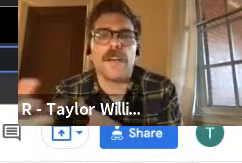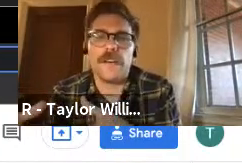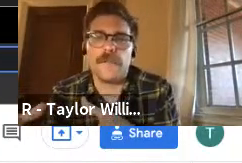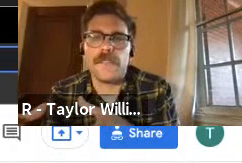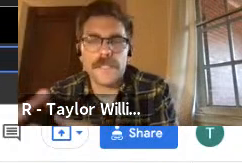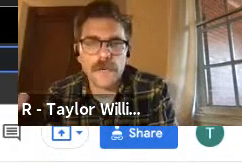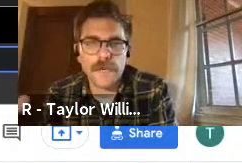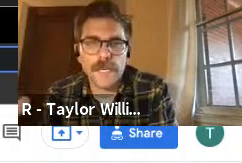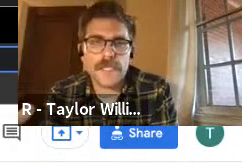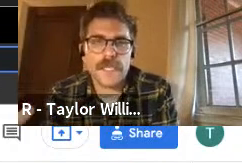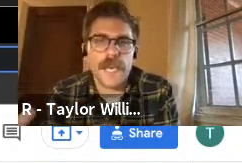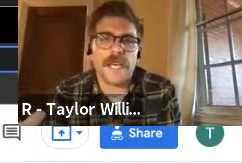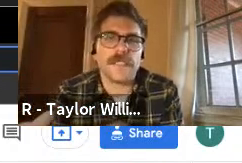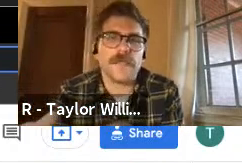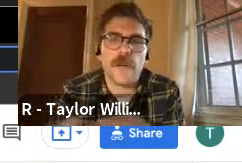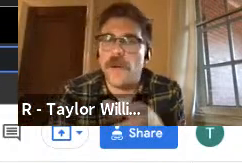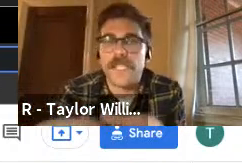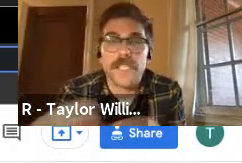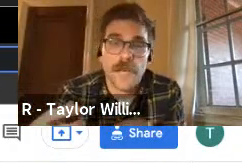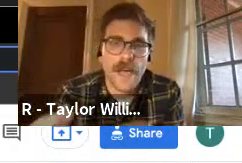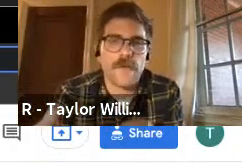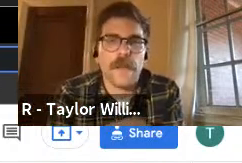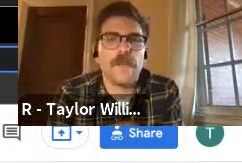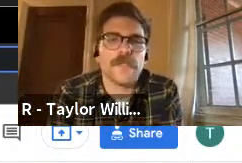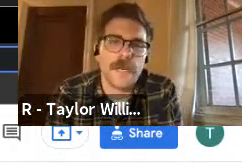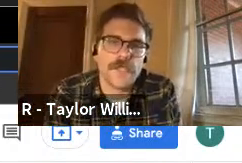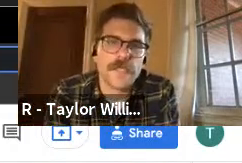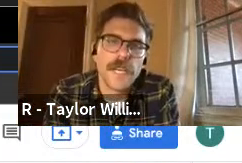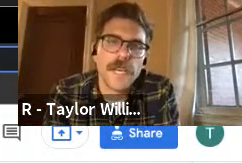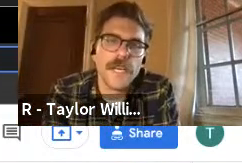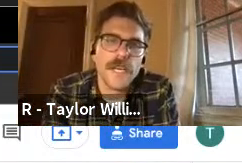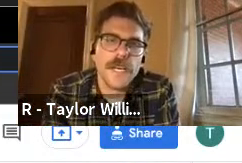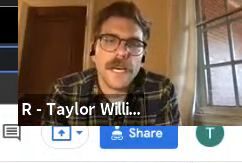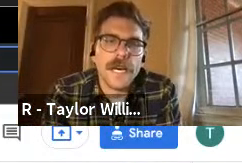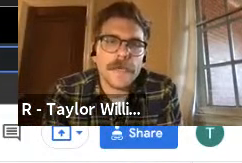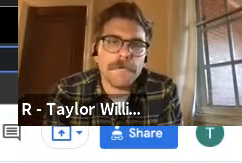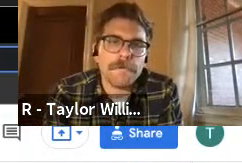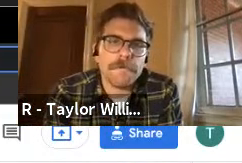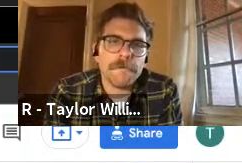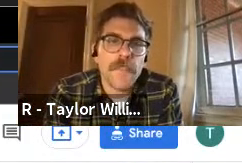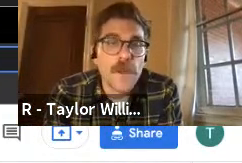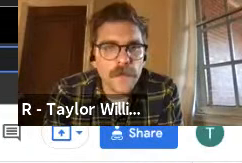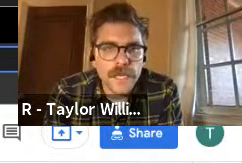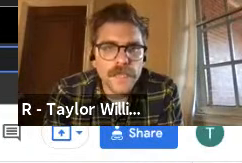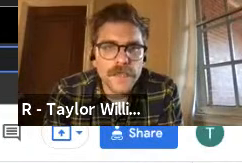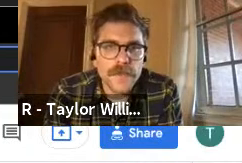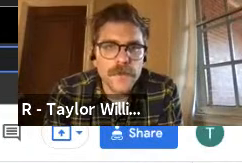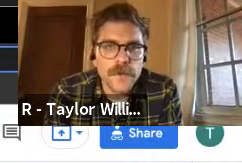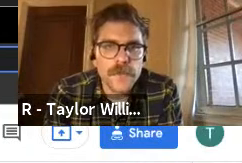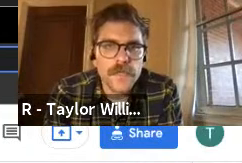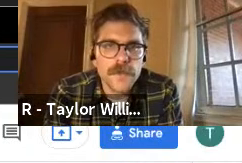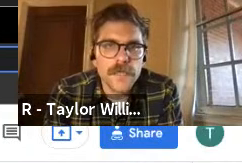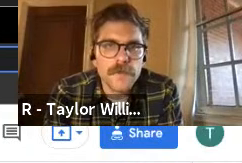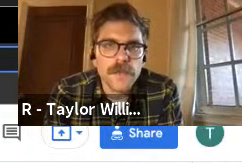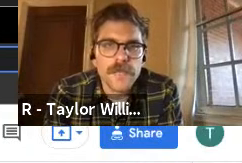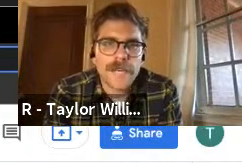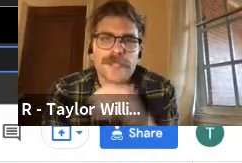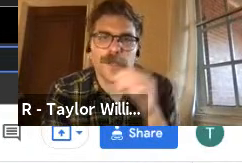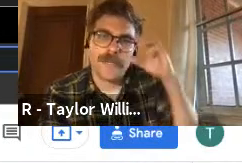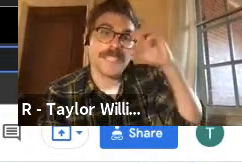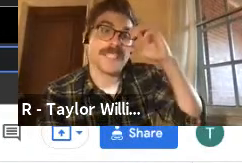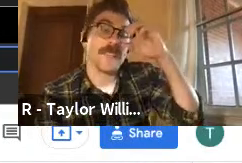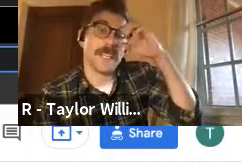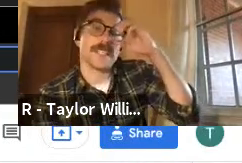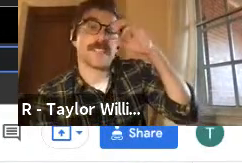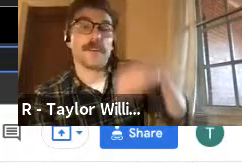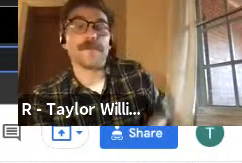a part of these subcommittees and what questions we have about those measures. And then we'll get into some of the more